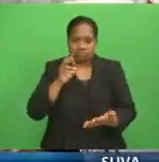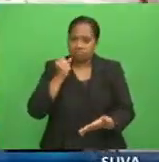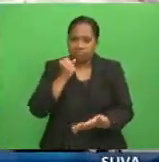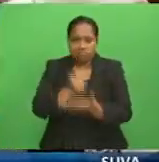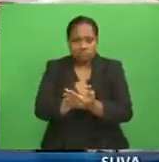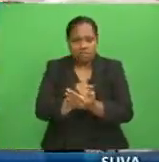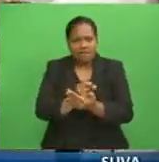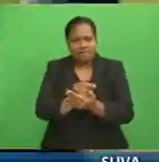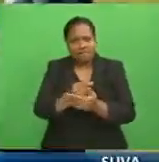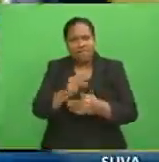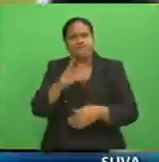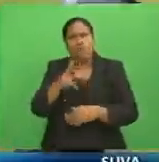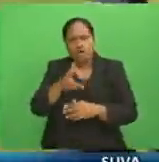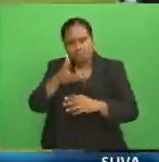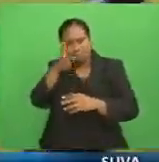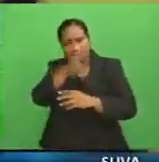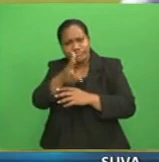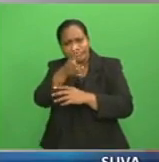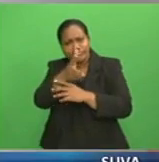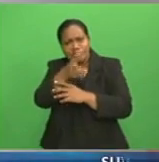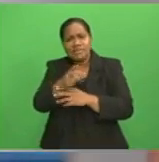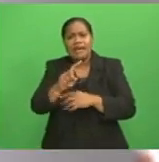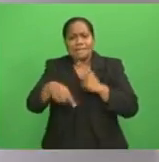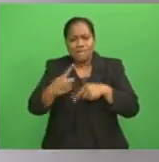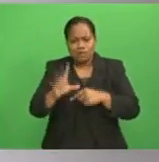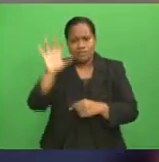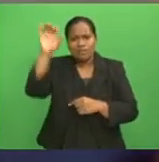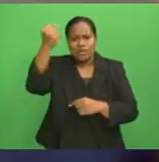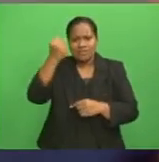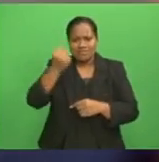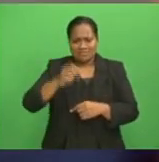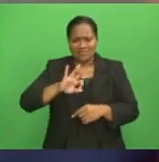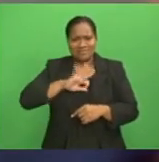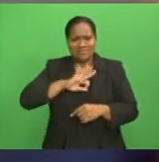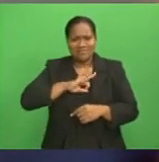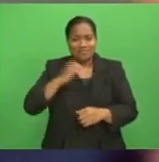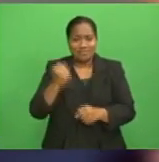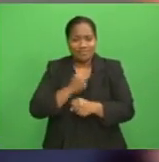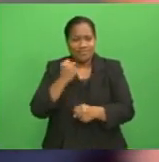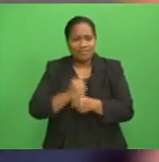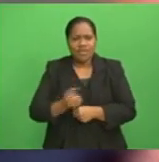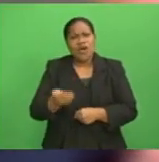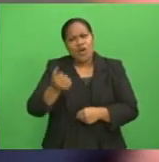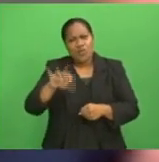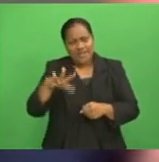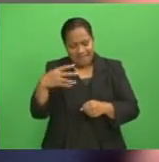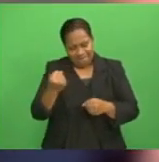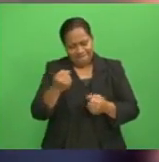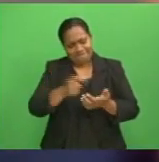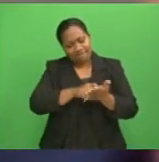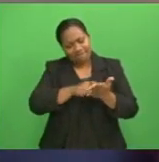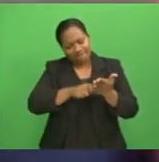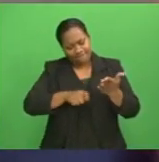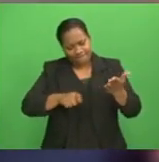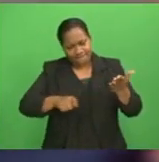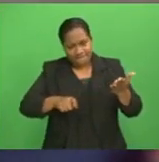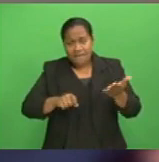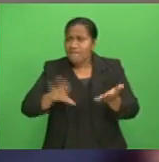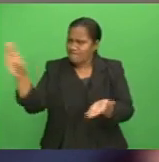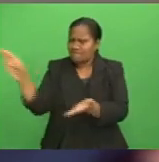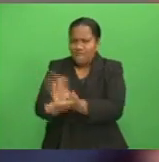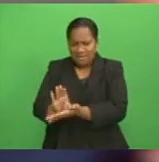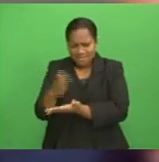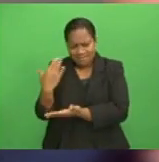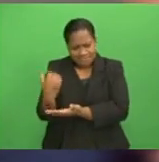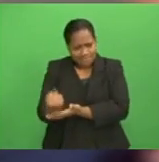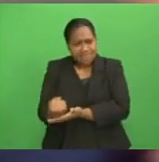the Fiji Sevens film on their Olympic gold medal win will start. The script's been written, funding's been secured,